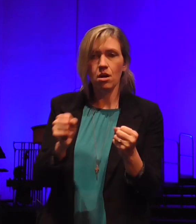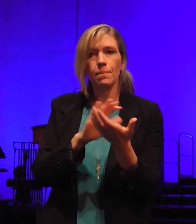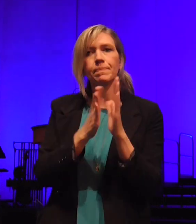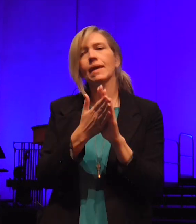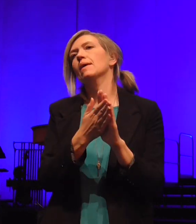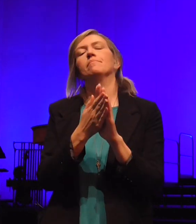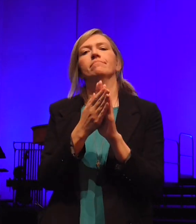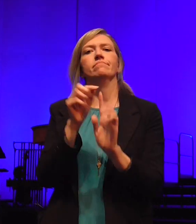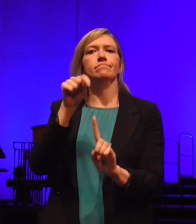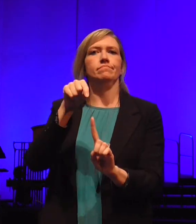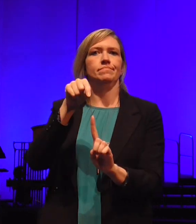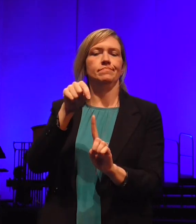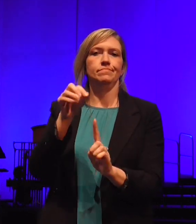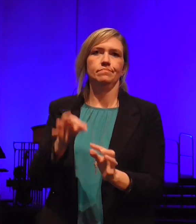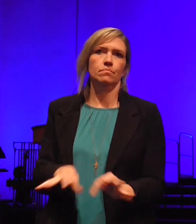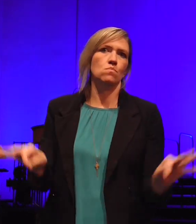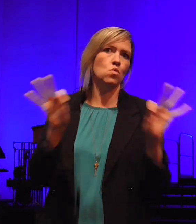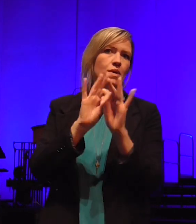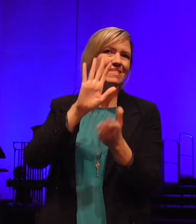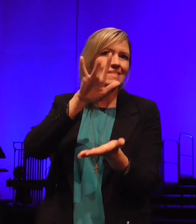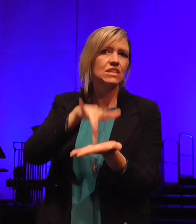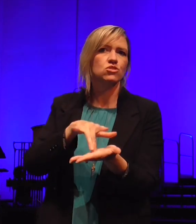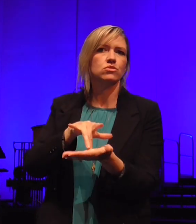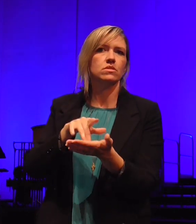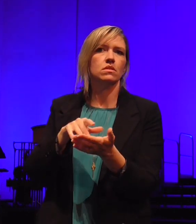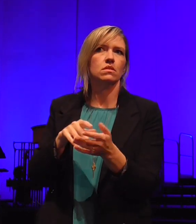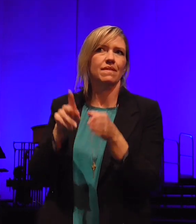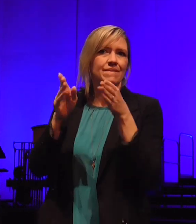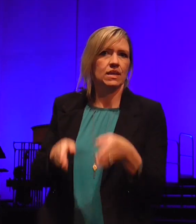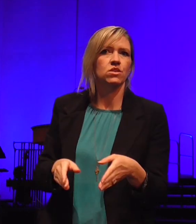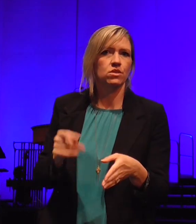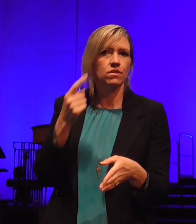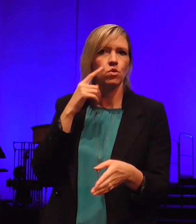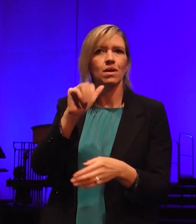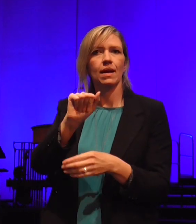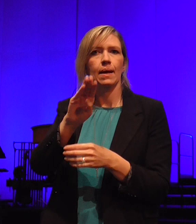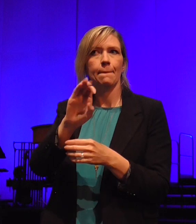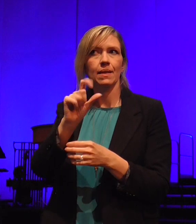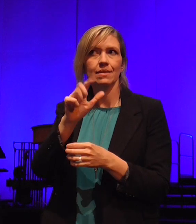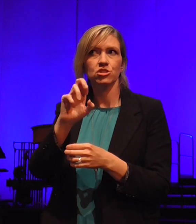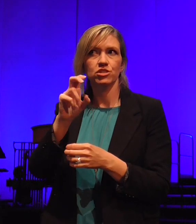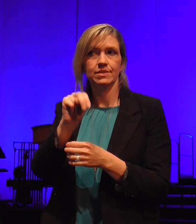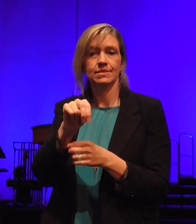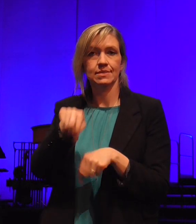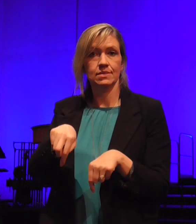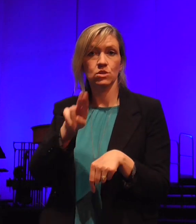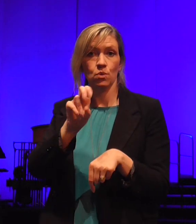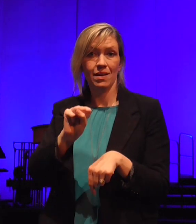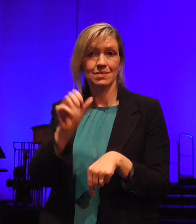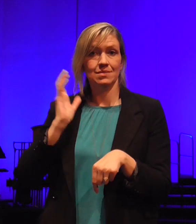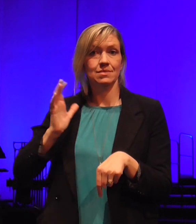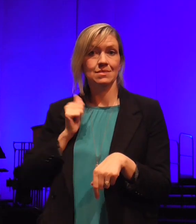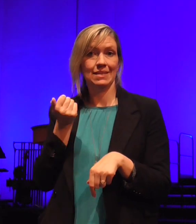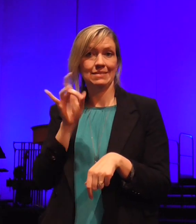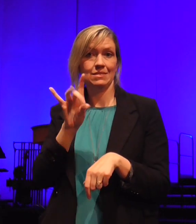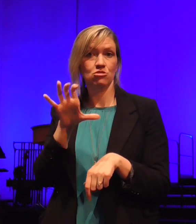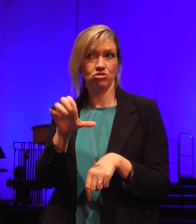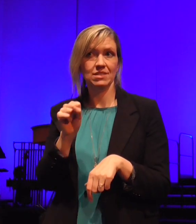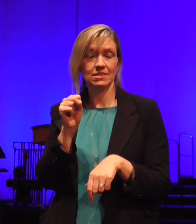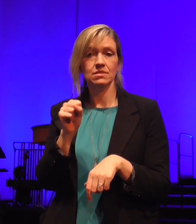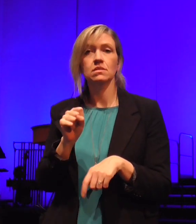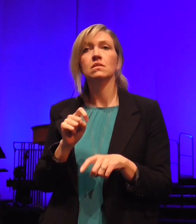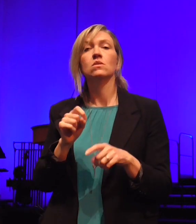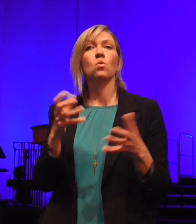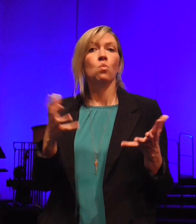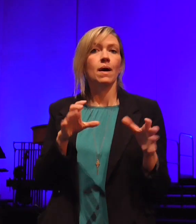figure for abolition in the United States in the 1800s. What man has